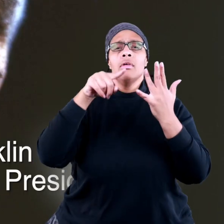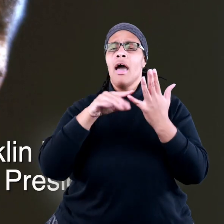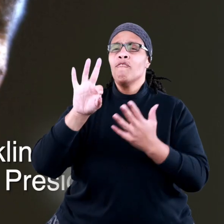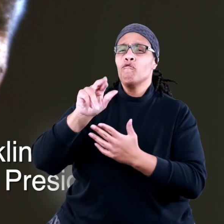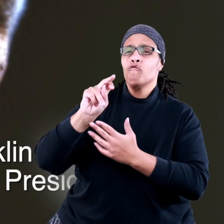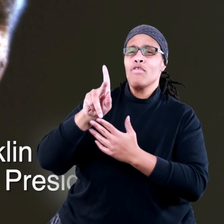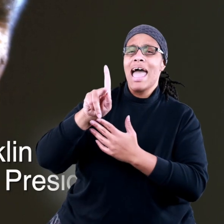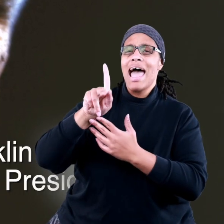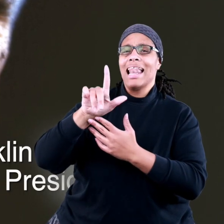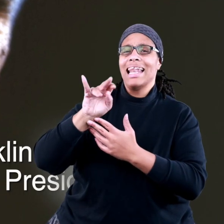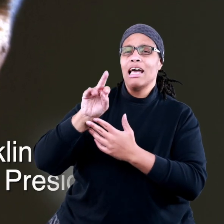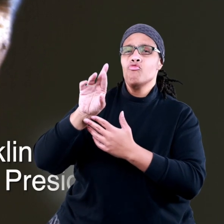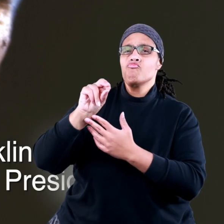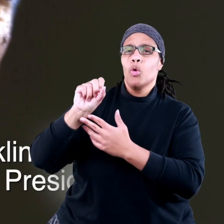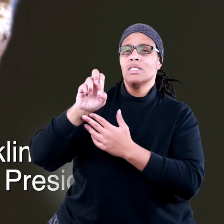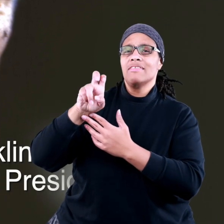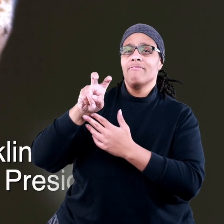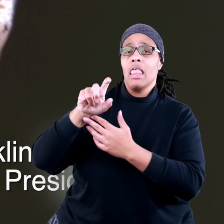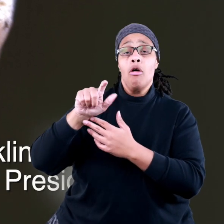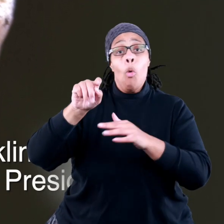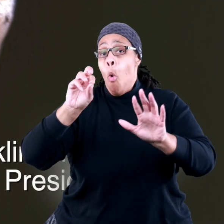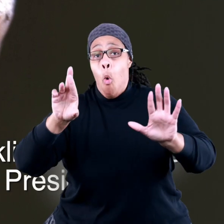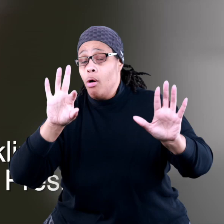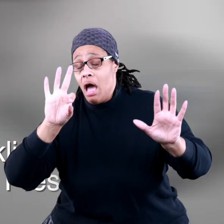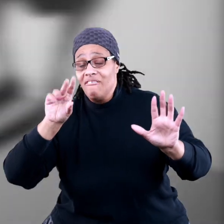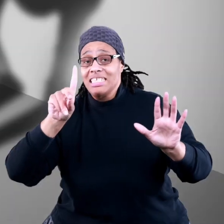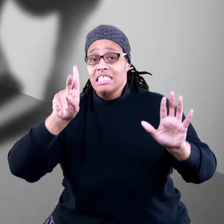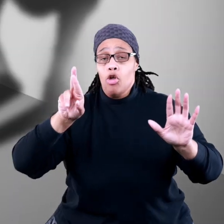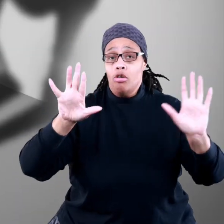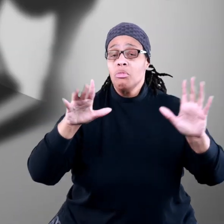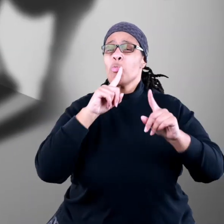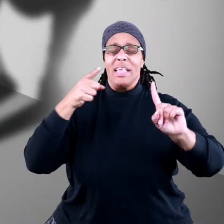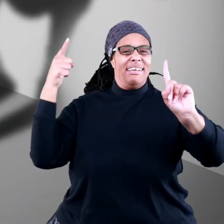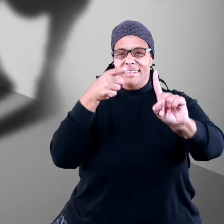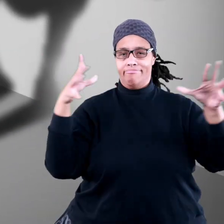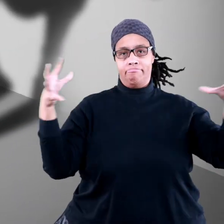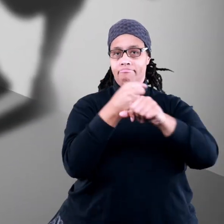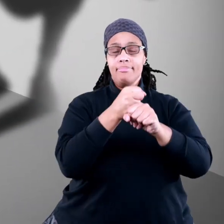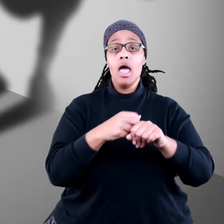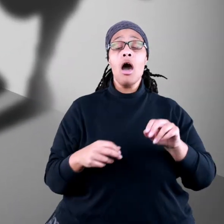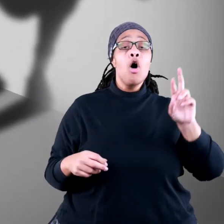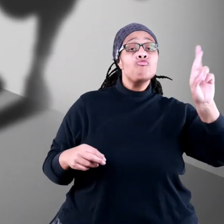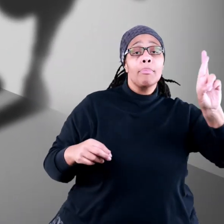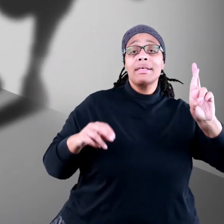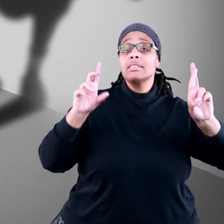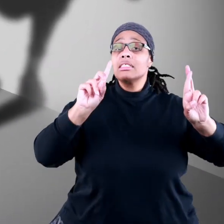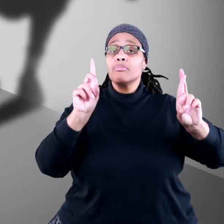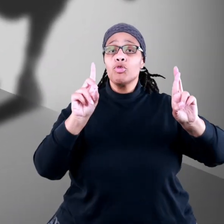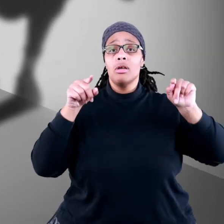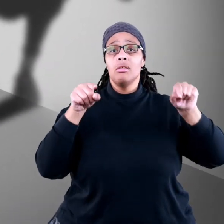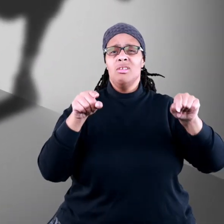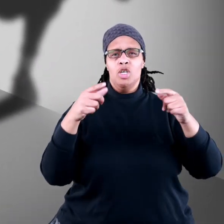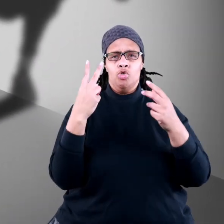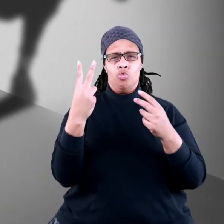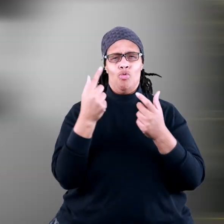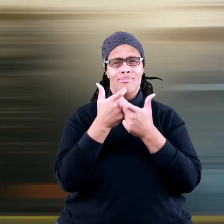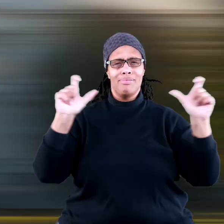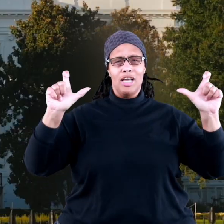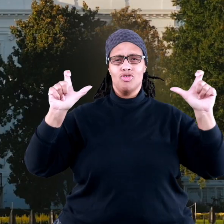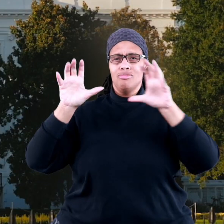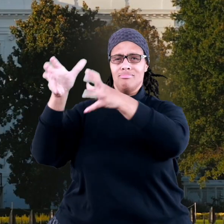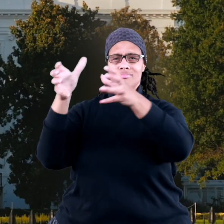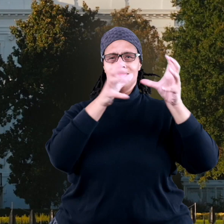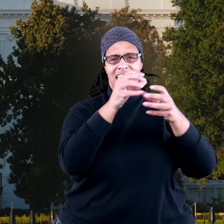and Franklin Roosevelt, or FDR. To sum up, Republicans and Democrats are the two